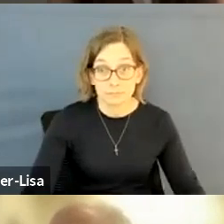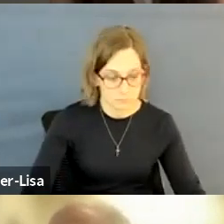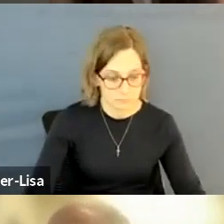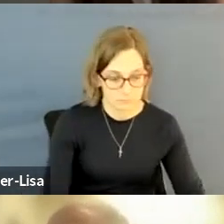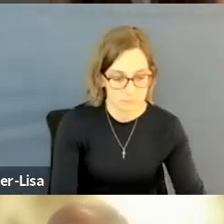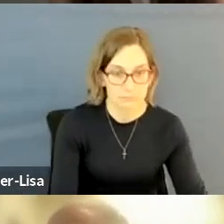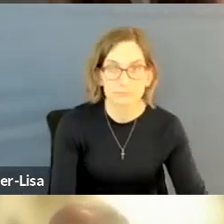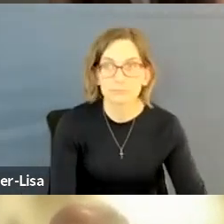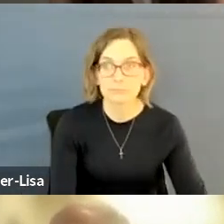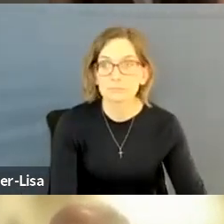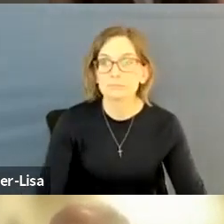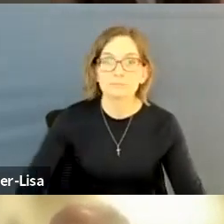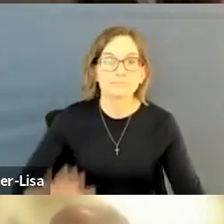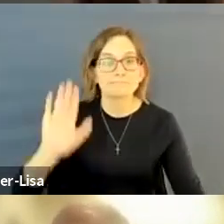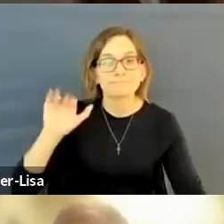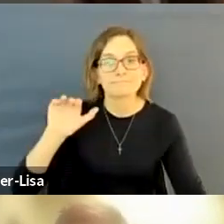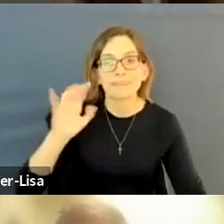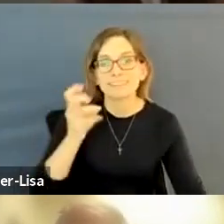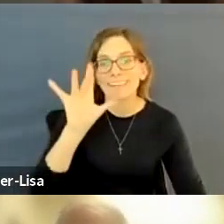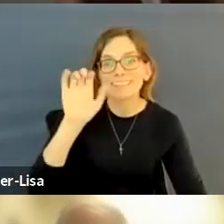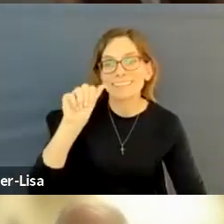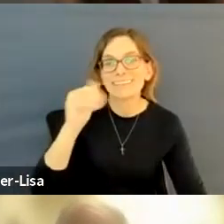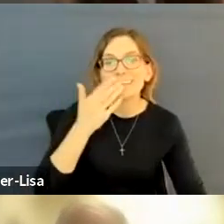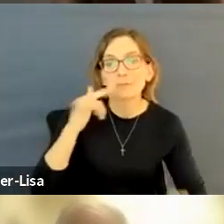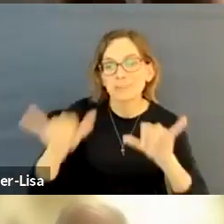Bye, Chelsea. Thanks for being here.